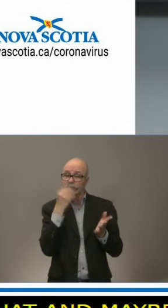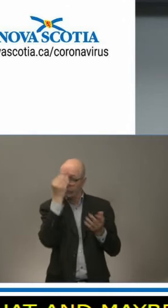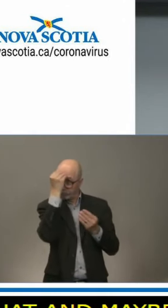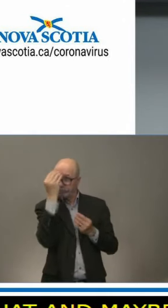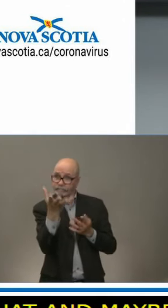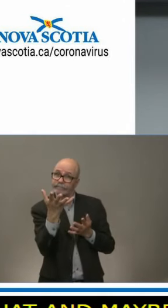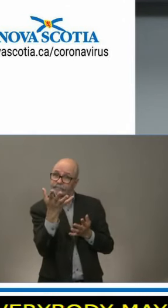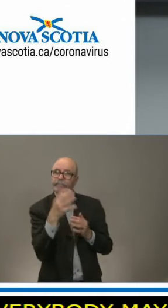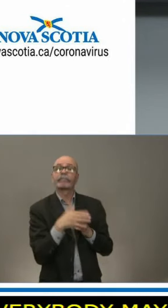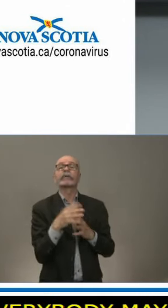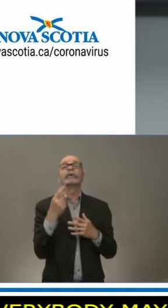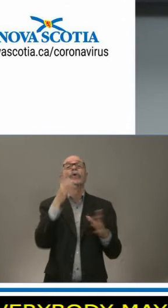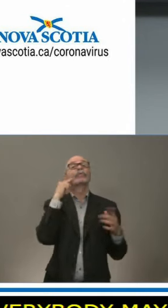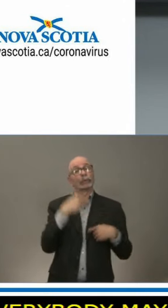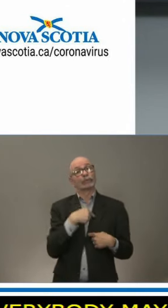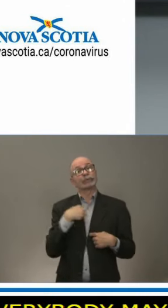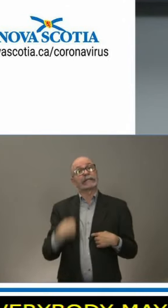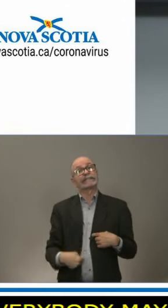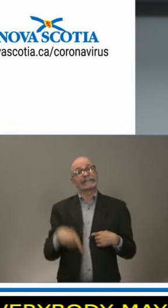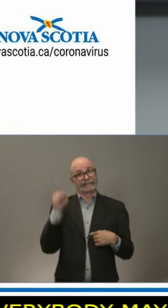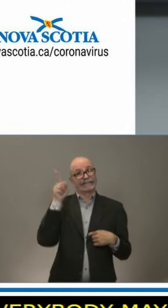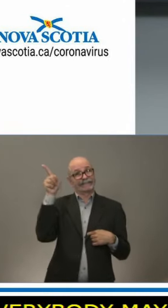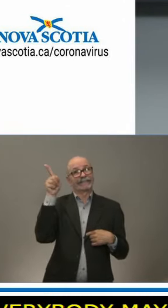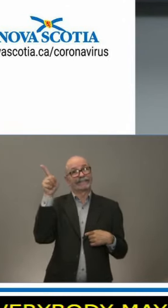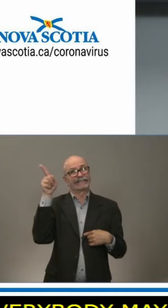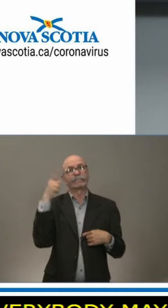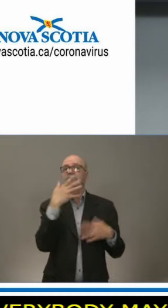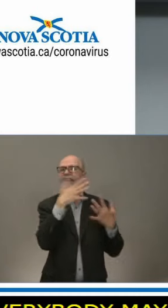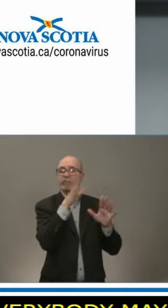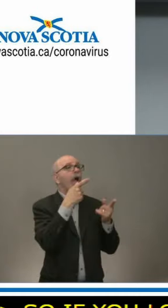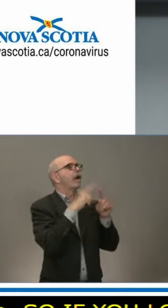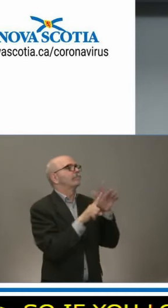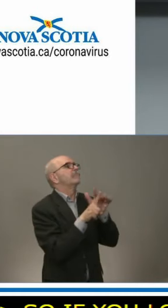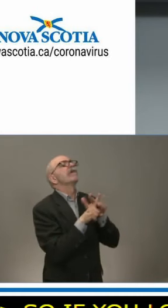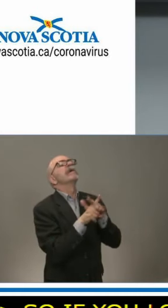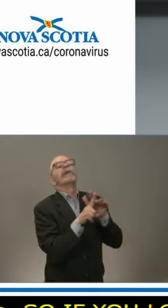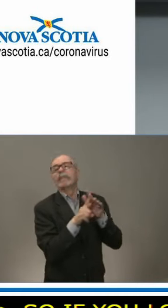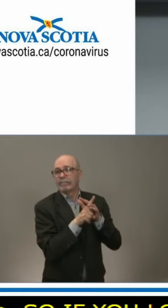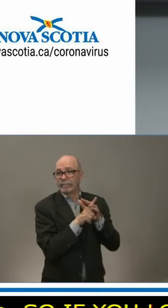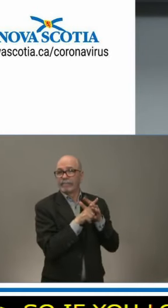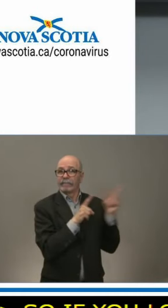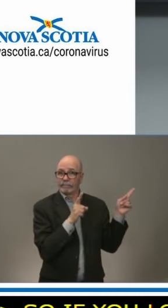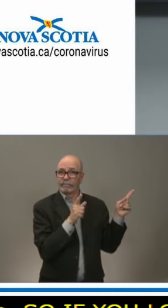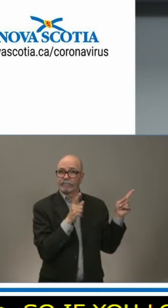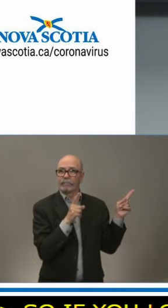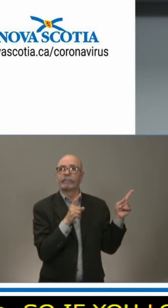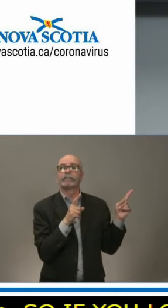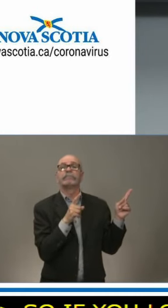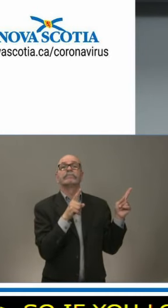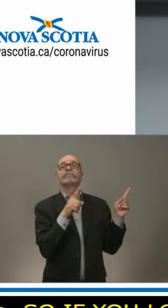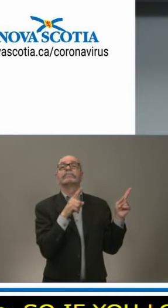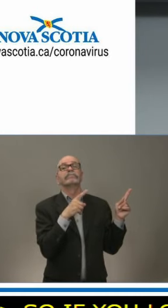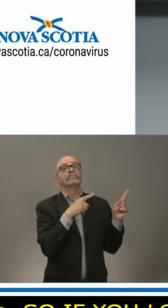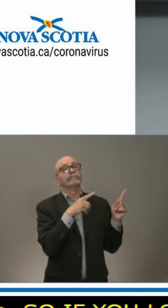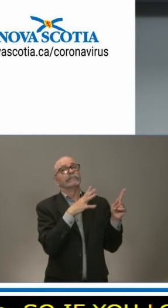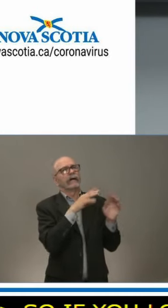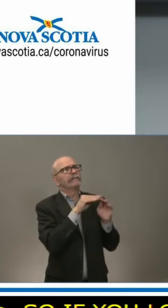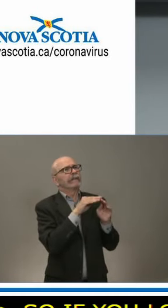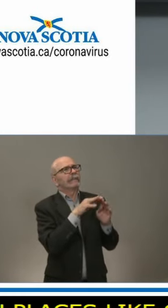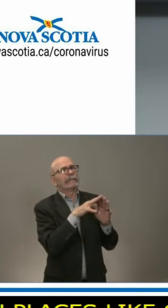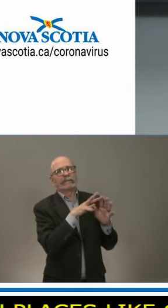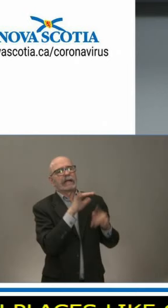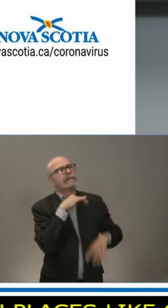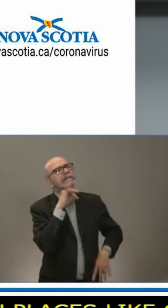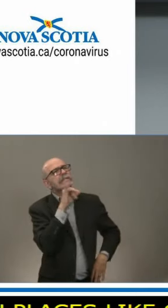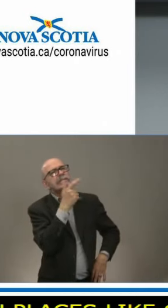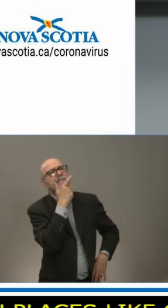China, which have kind of gone through their wave, we know that there are the risk of getting severe disease and dying is much